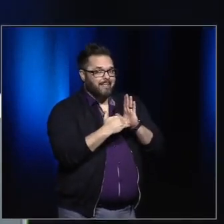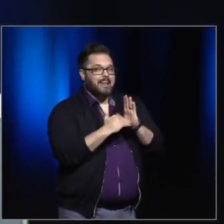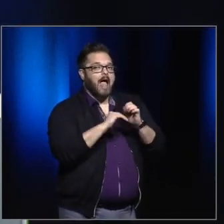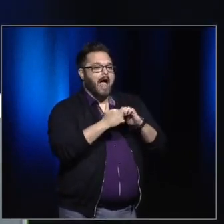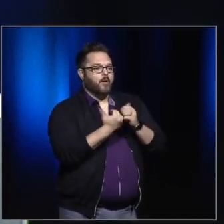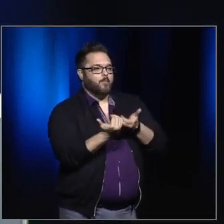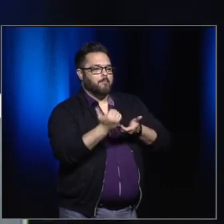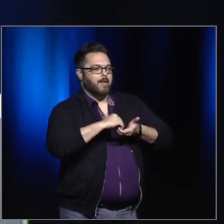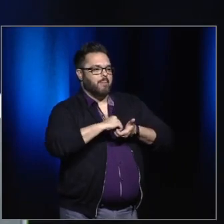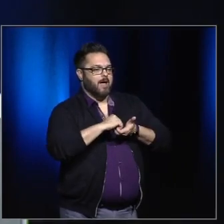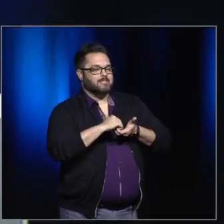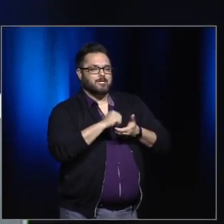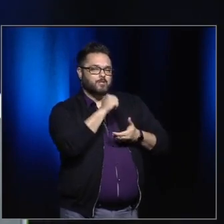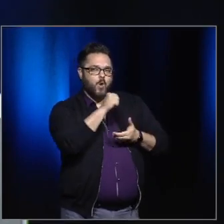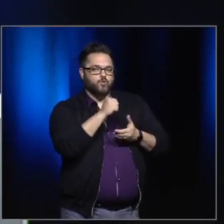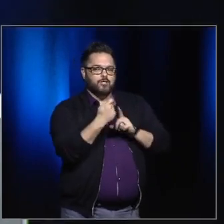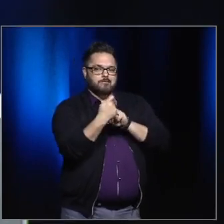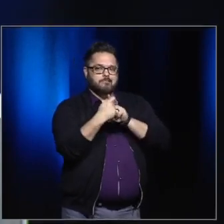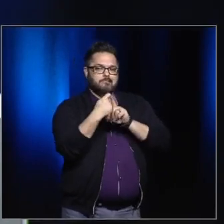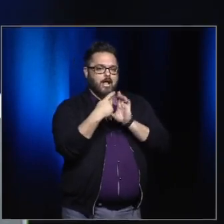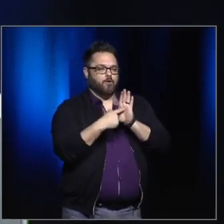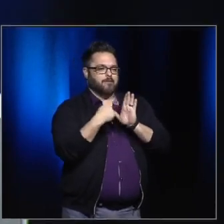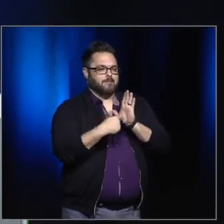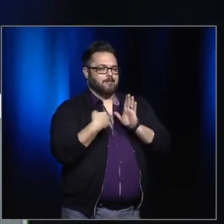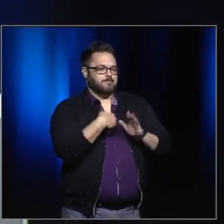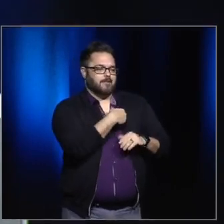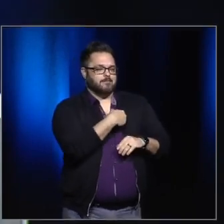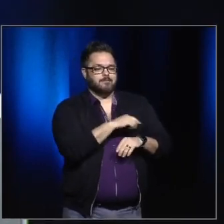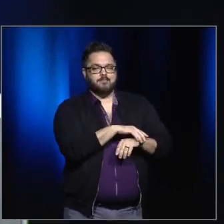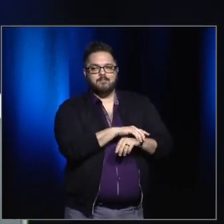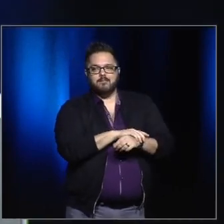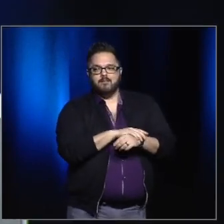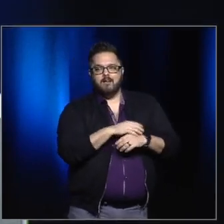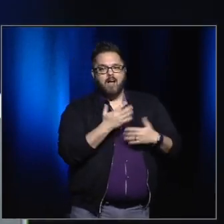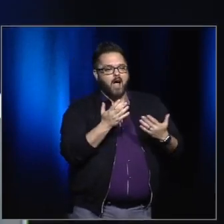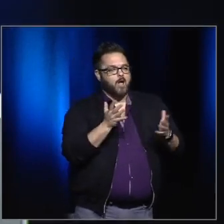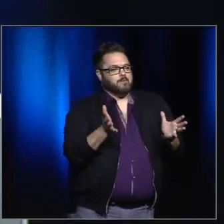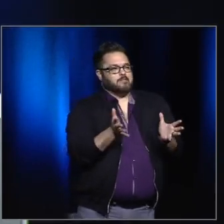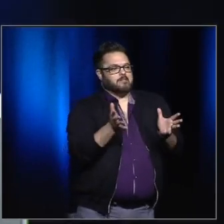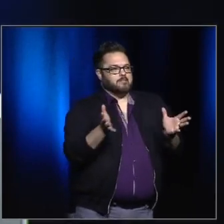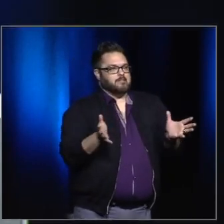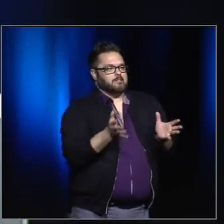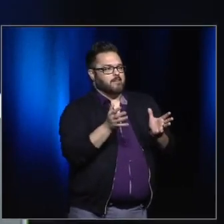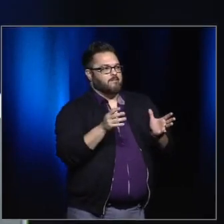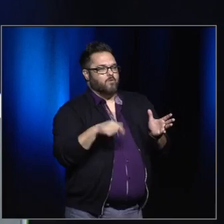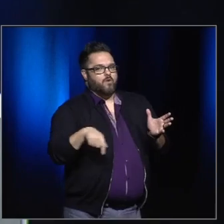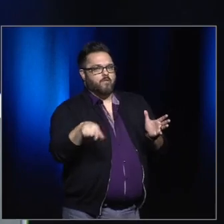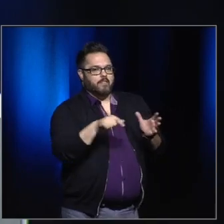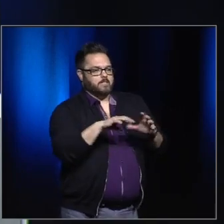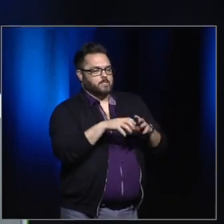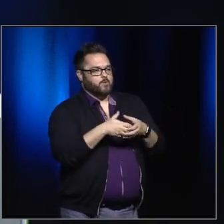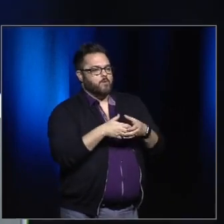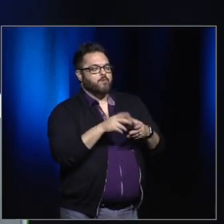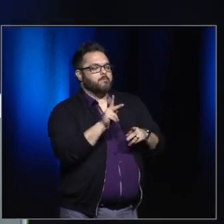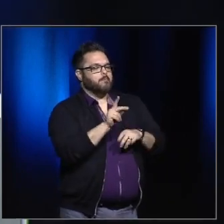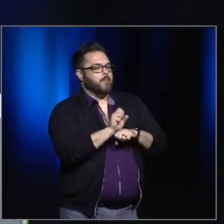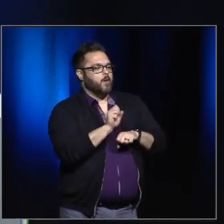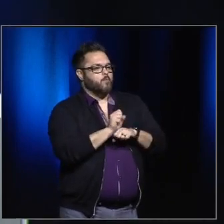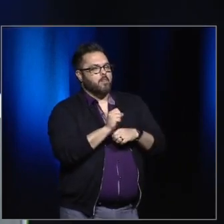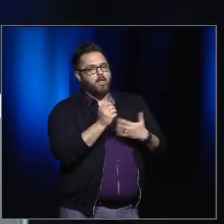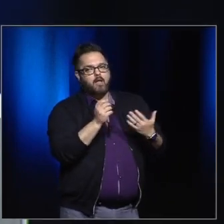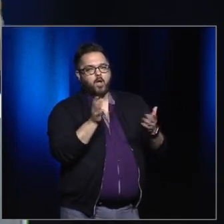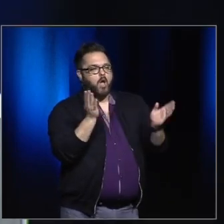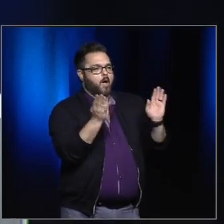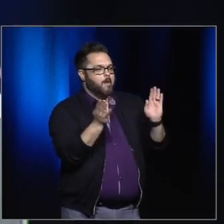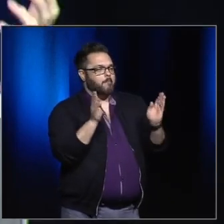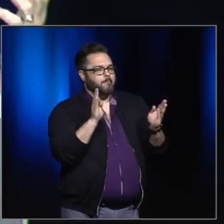not just criticizing you? I would argue as a society, For people who work, so like I work on humpback